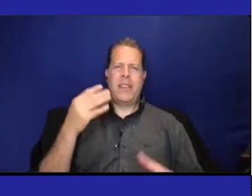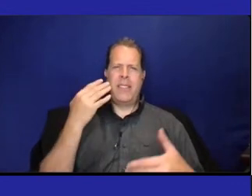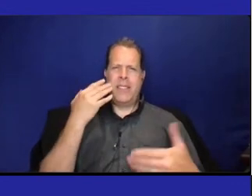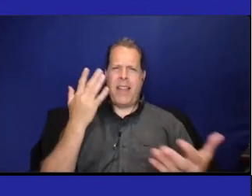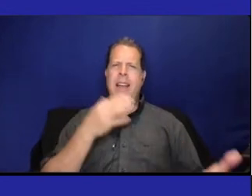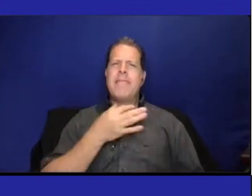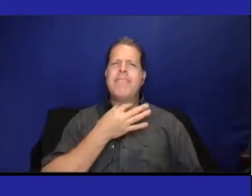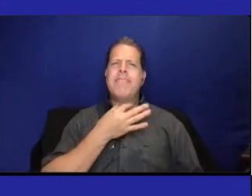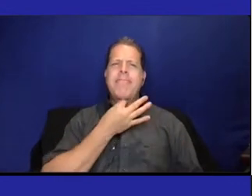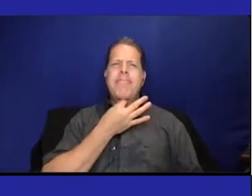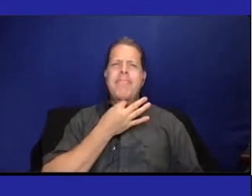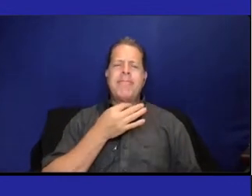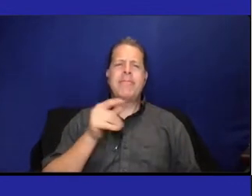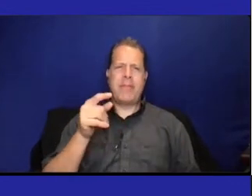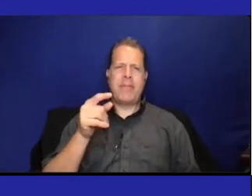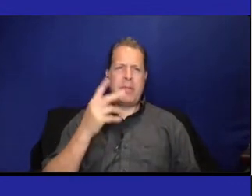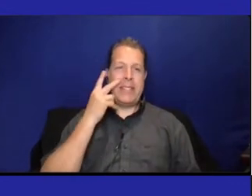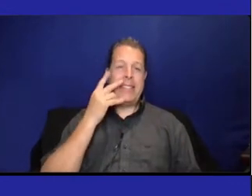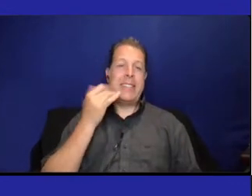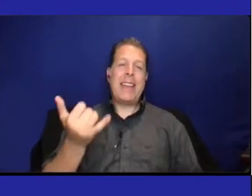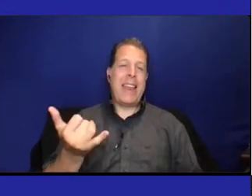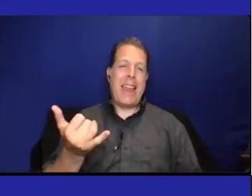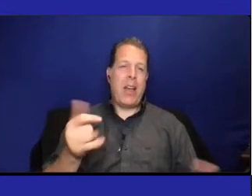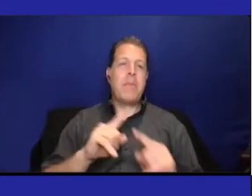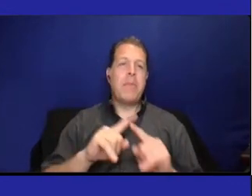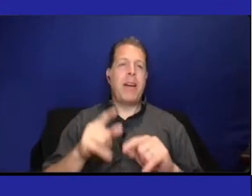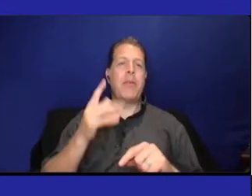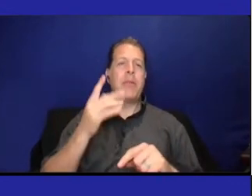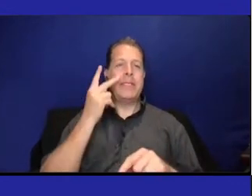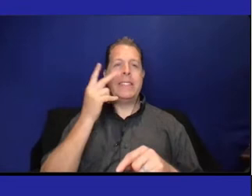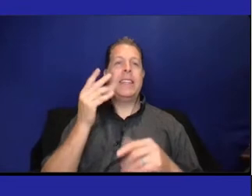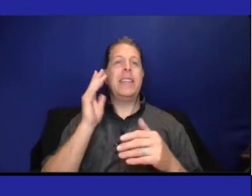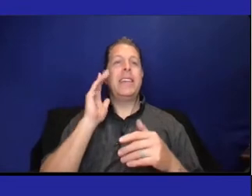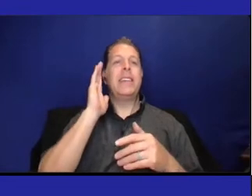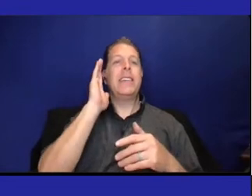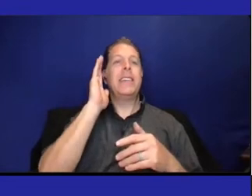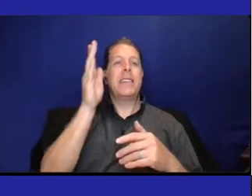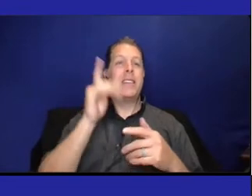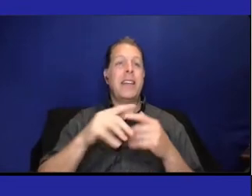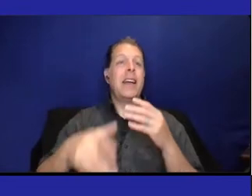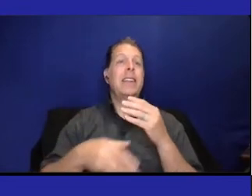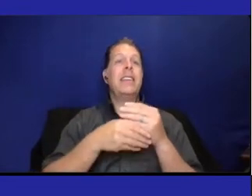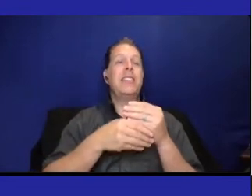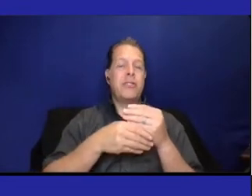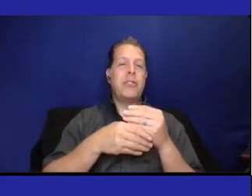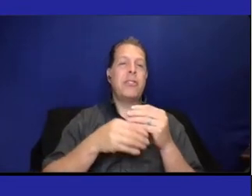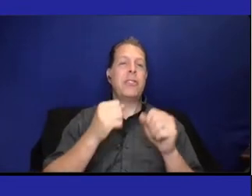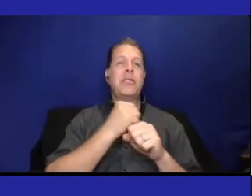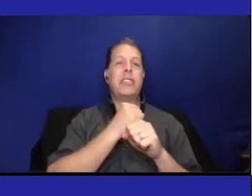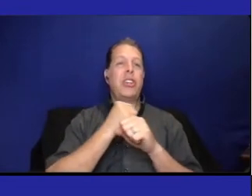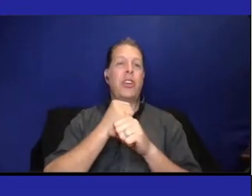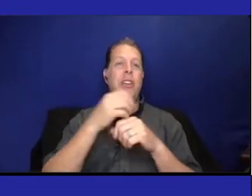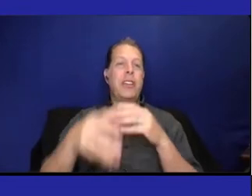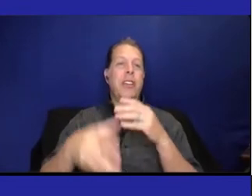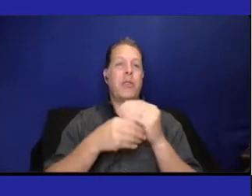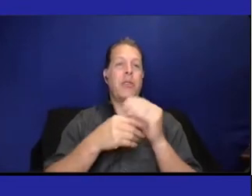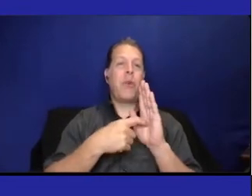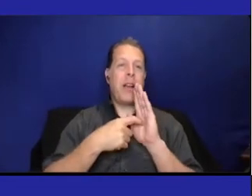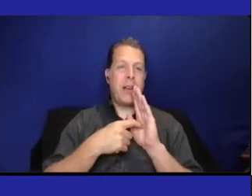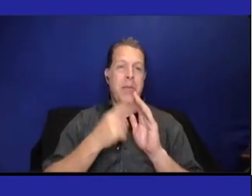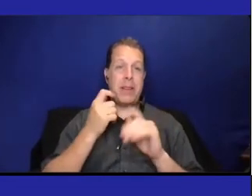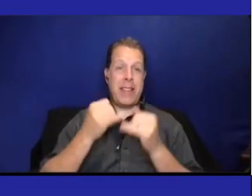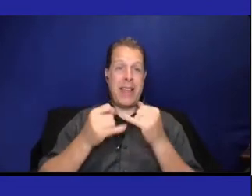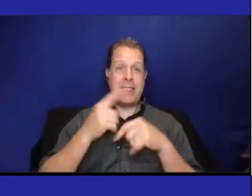in seeing, not right now, what additional layers of security they're now requiring, because last time they came in with a